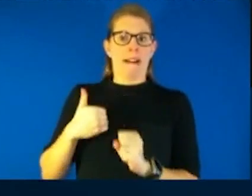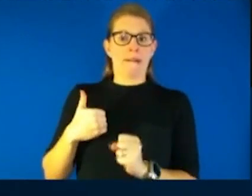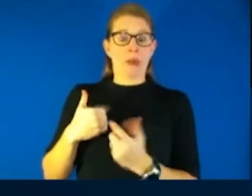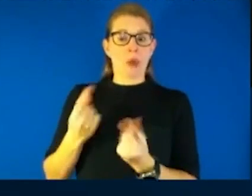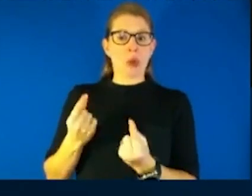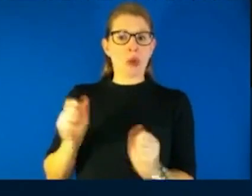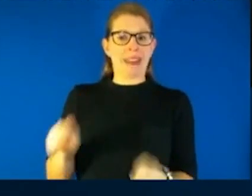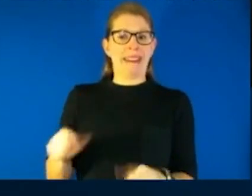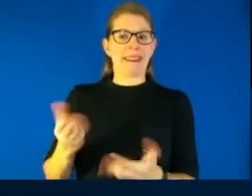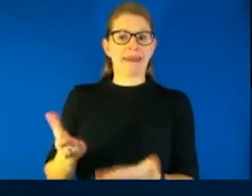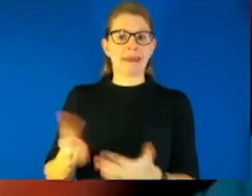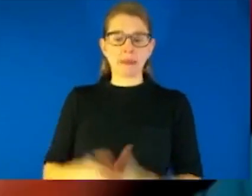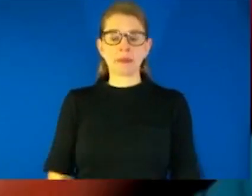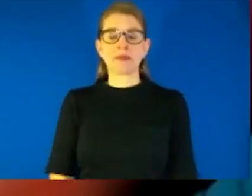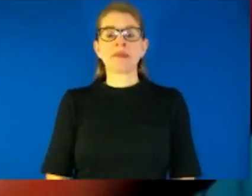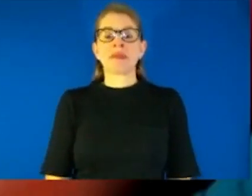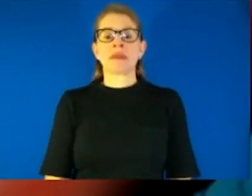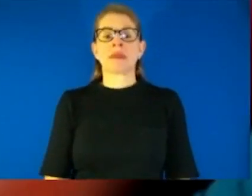So